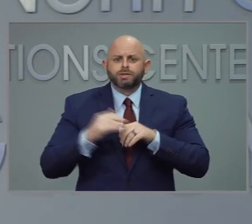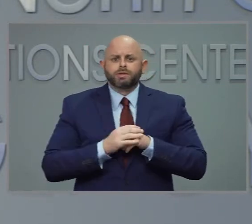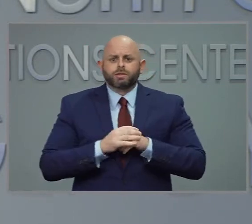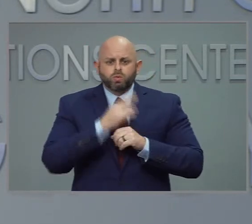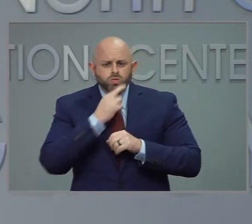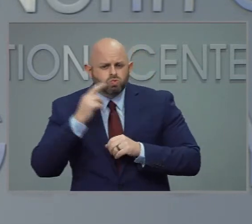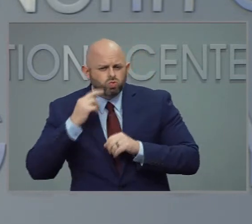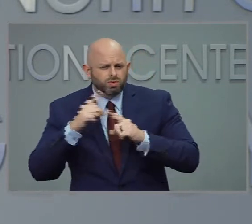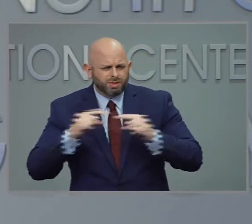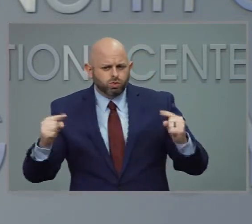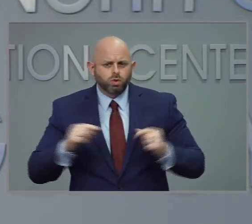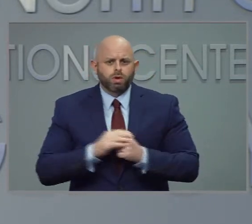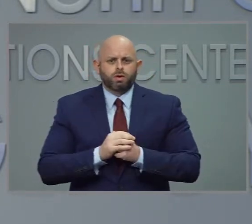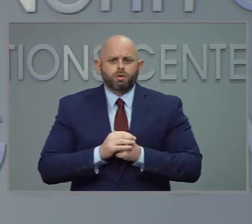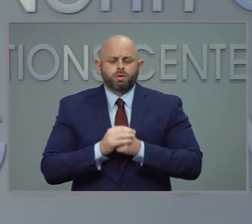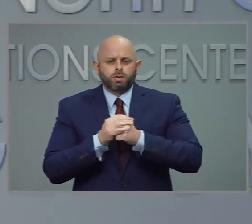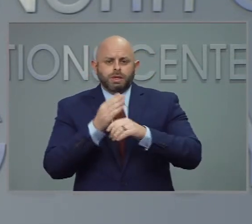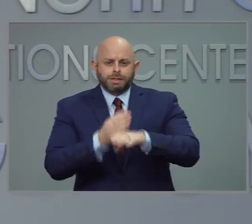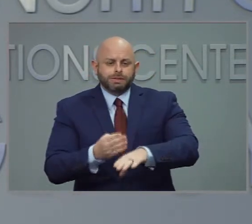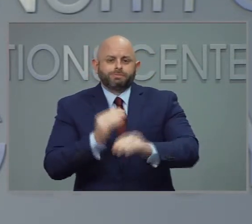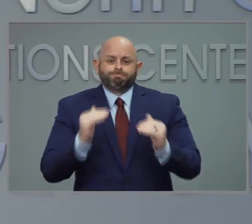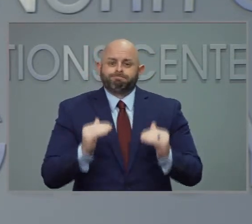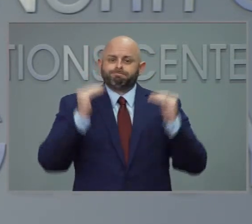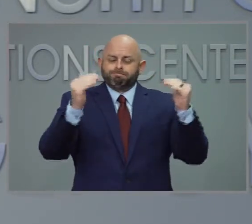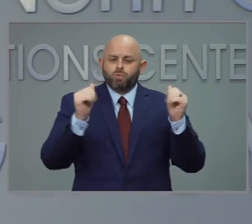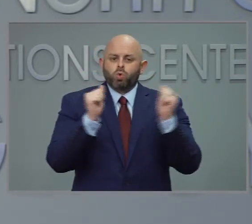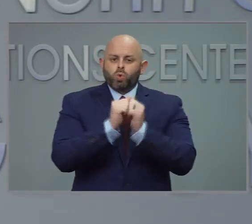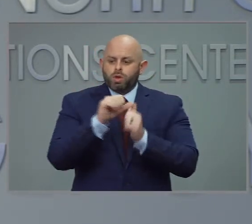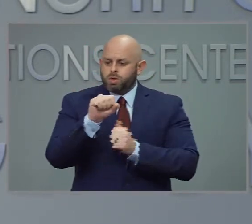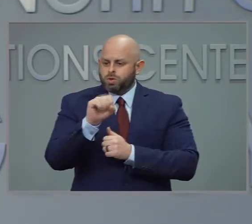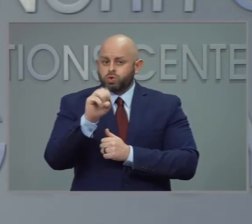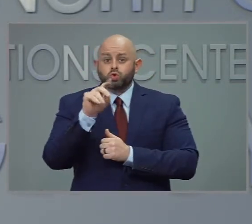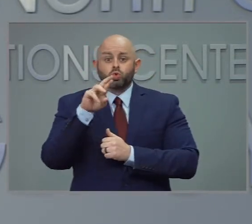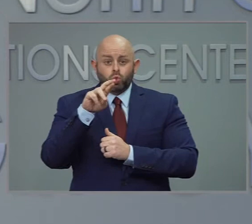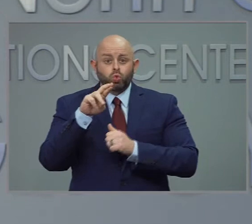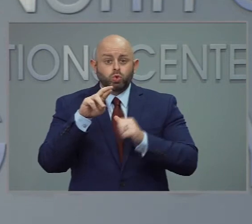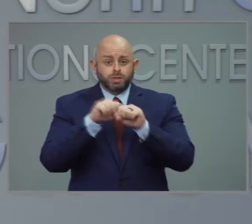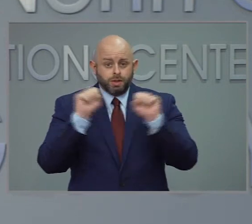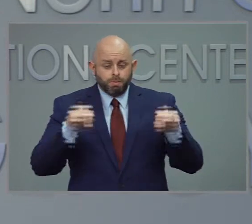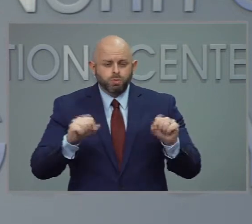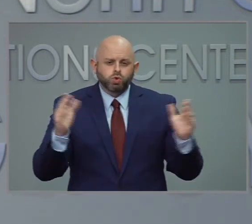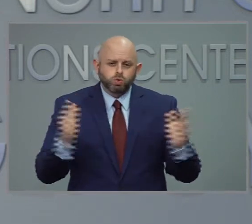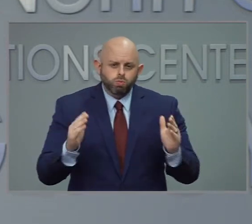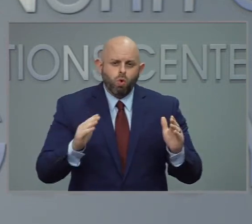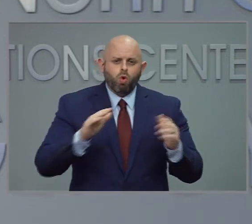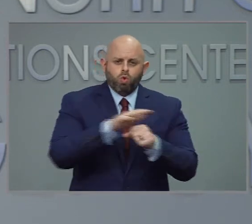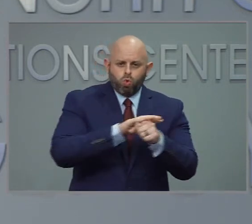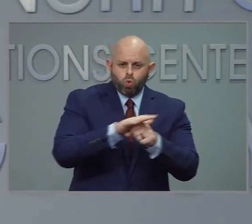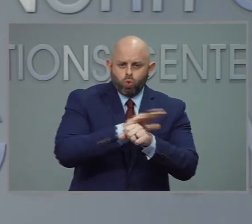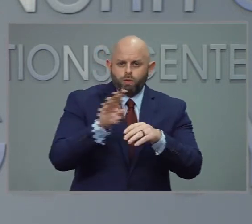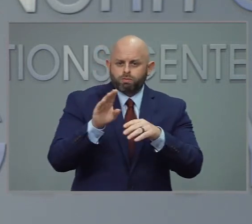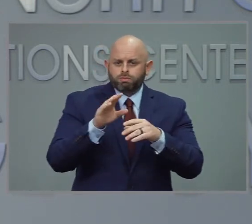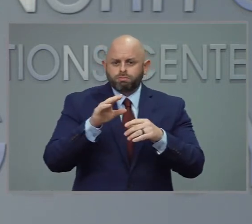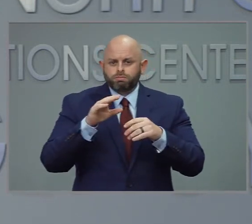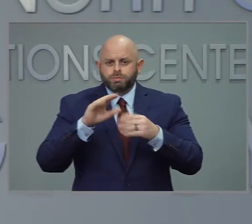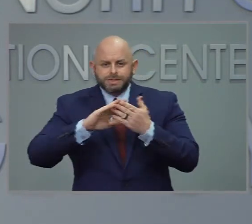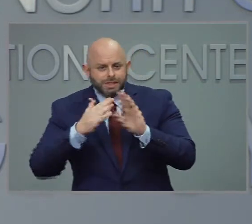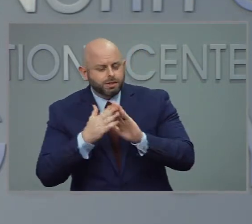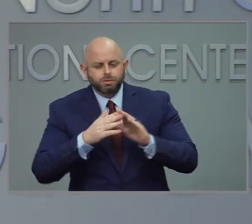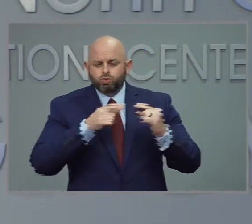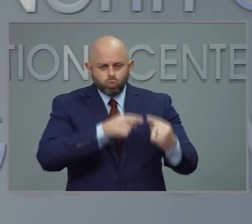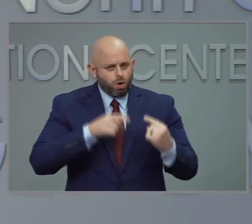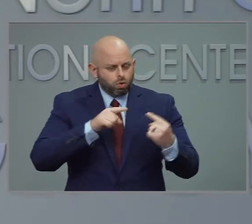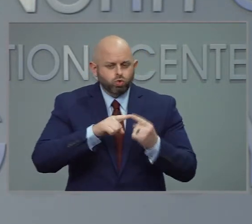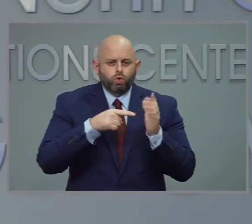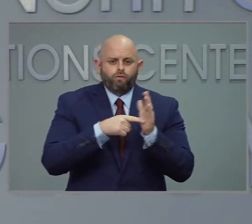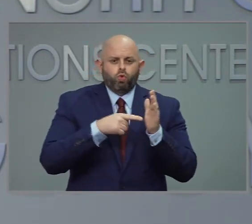and sewer systems, which smaller local governments are struggling to afford. My proposed budget for North Carolina's